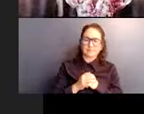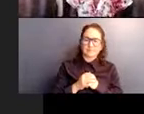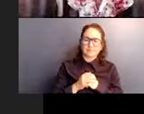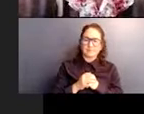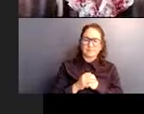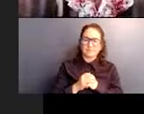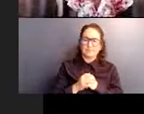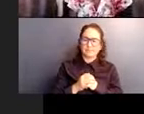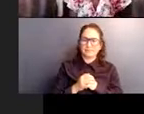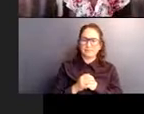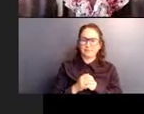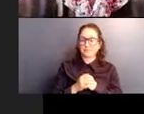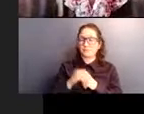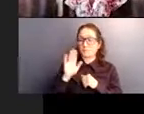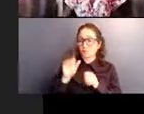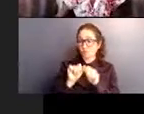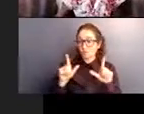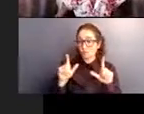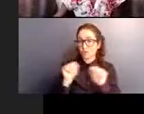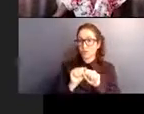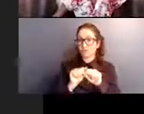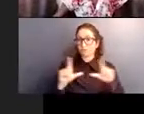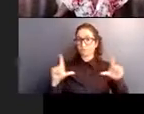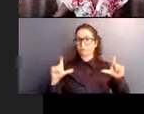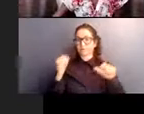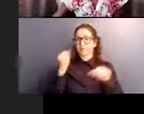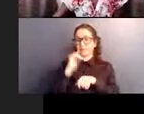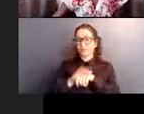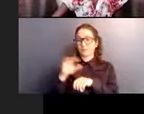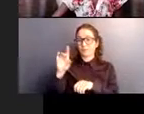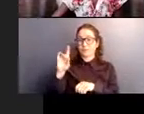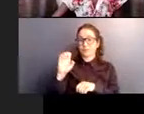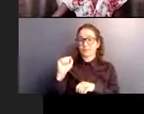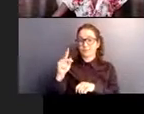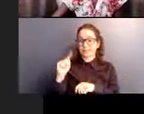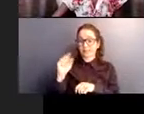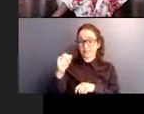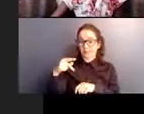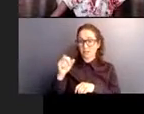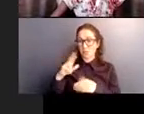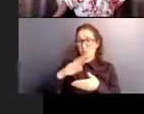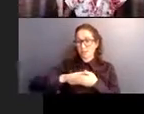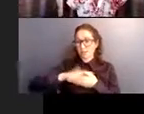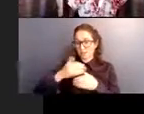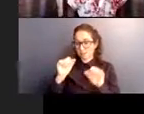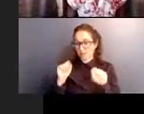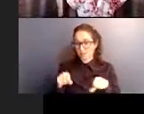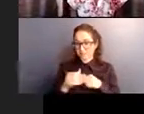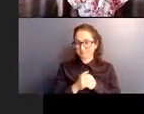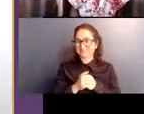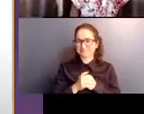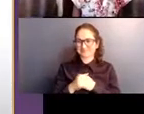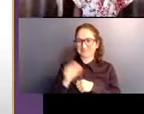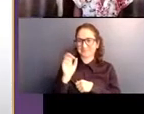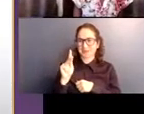And you can expand your screen if you are on a desktop or laptop device. Okay, so now